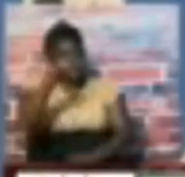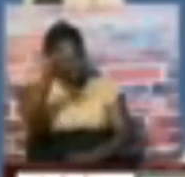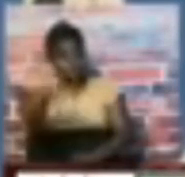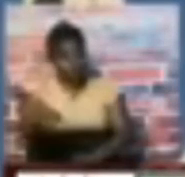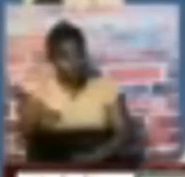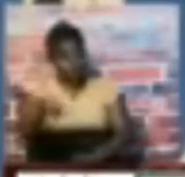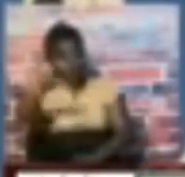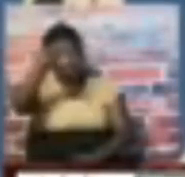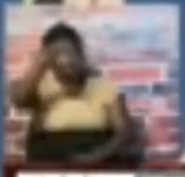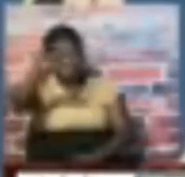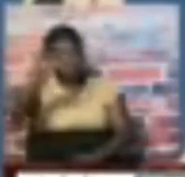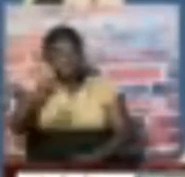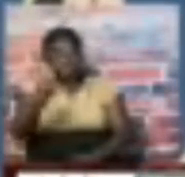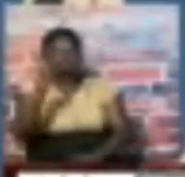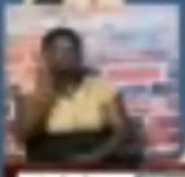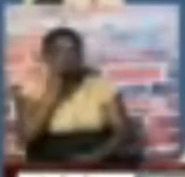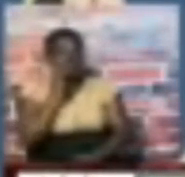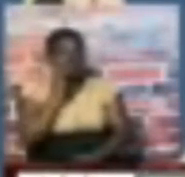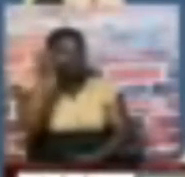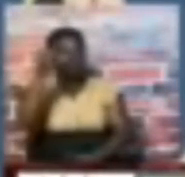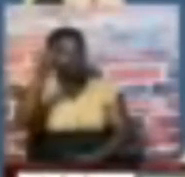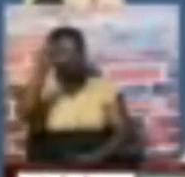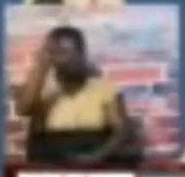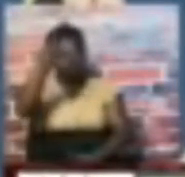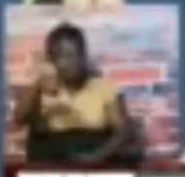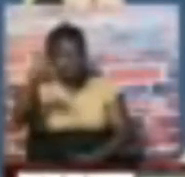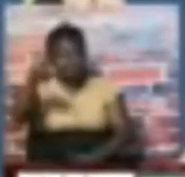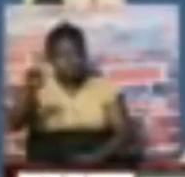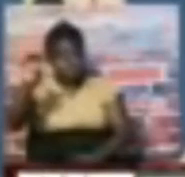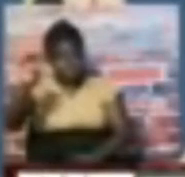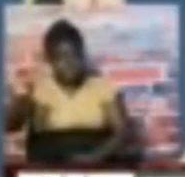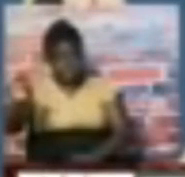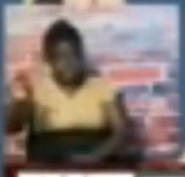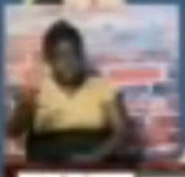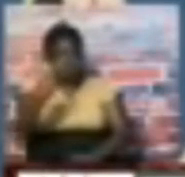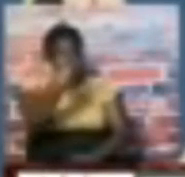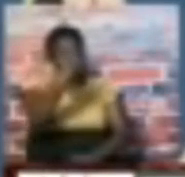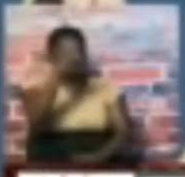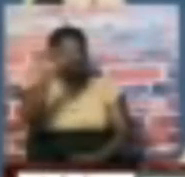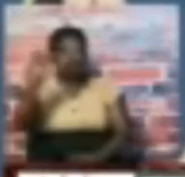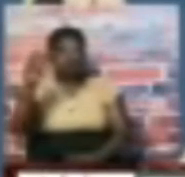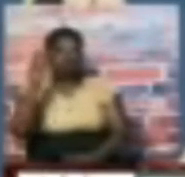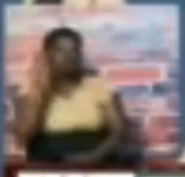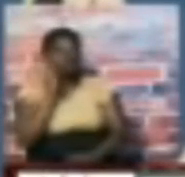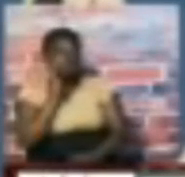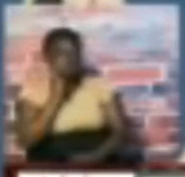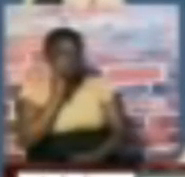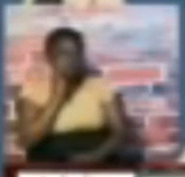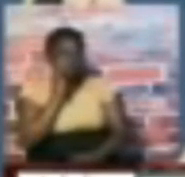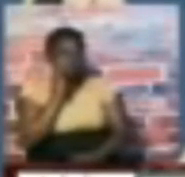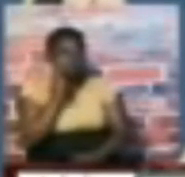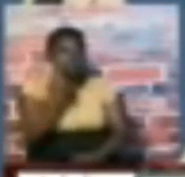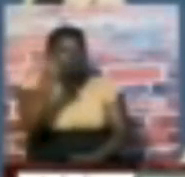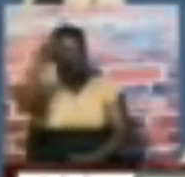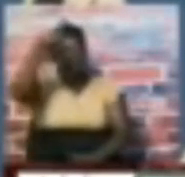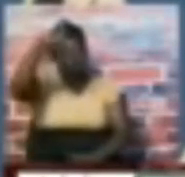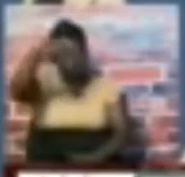No, 90 million shillings of PPE, 100 million shillings of PPE to 17